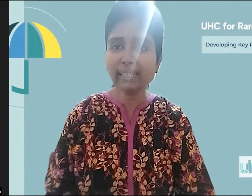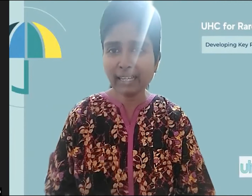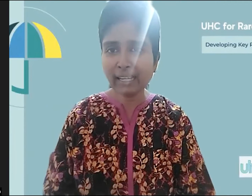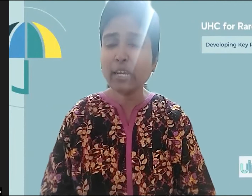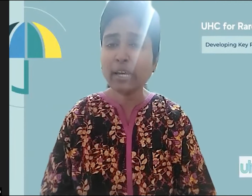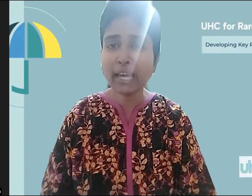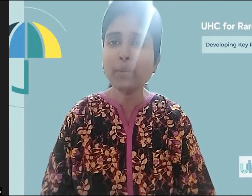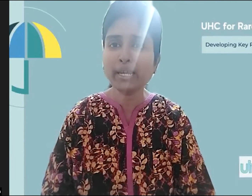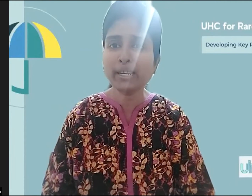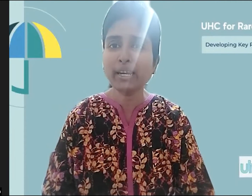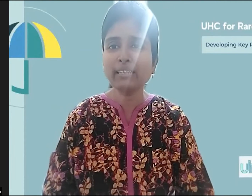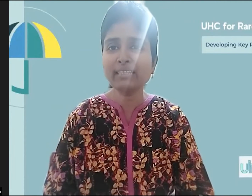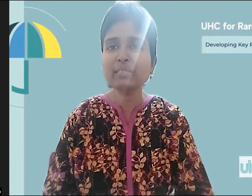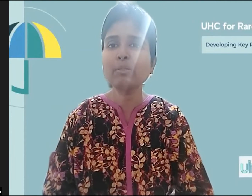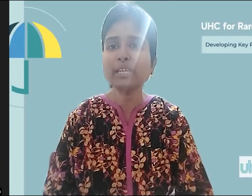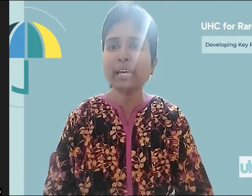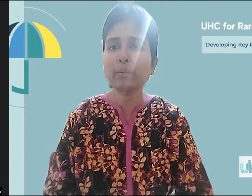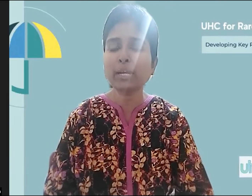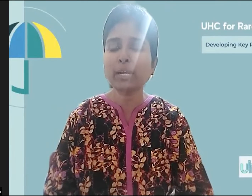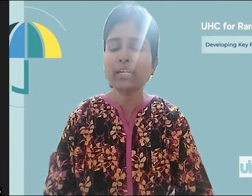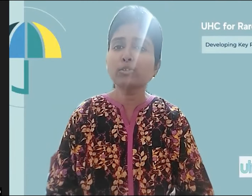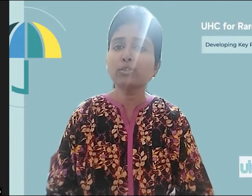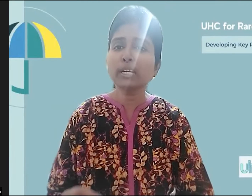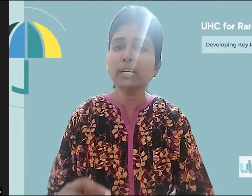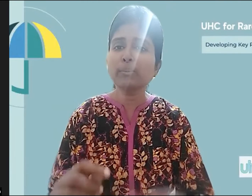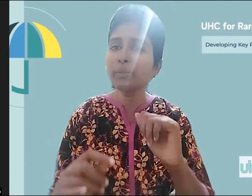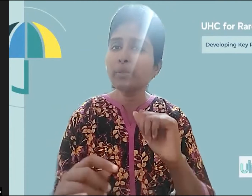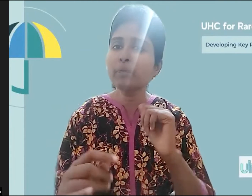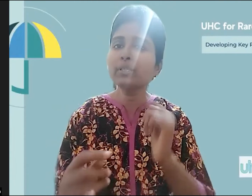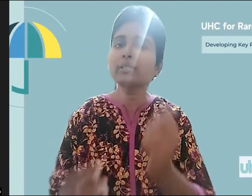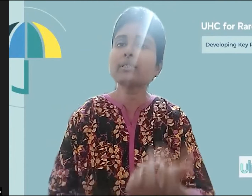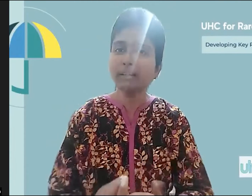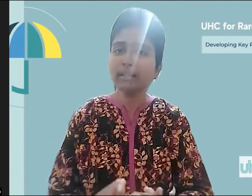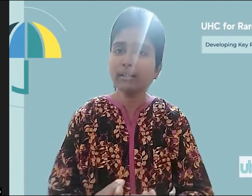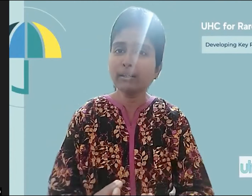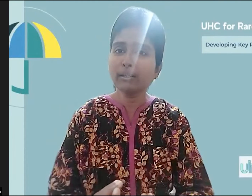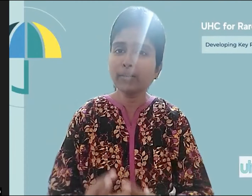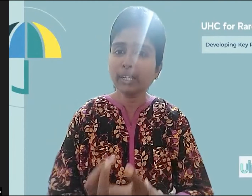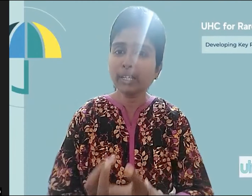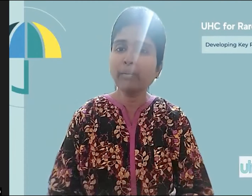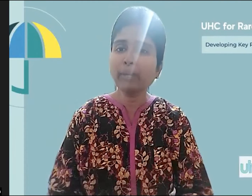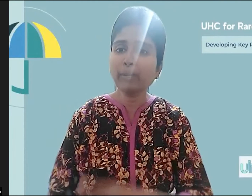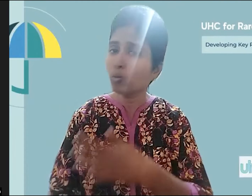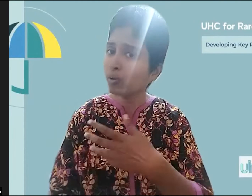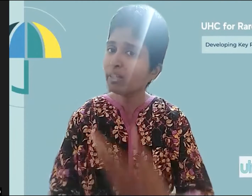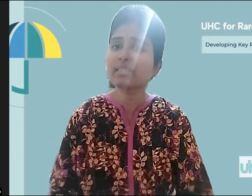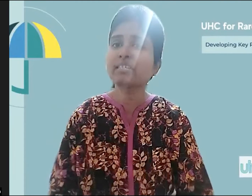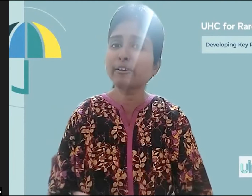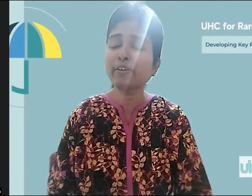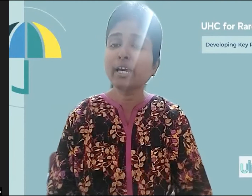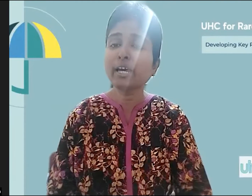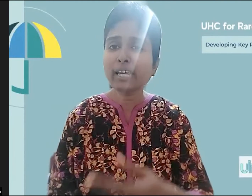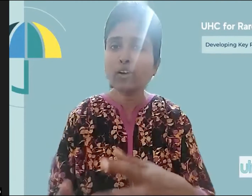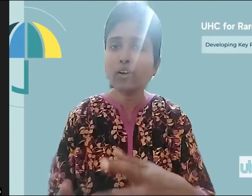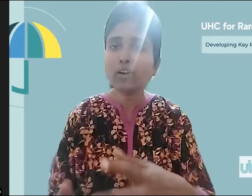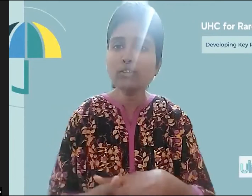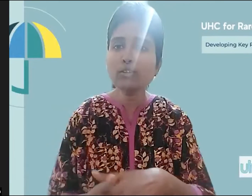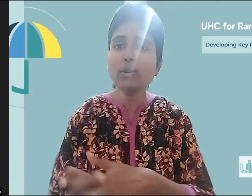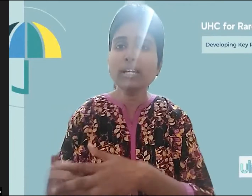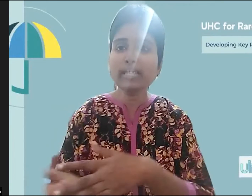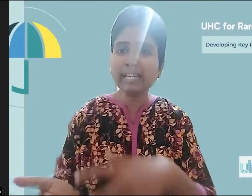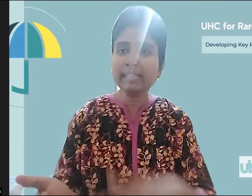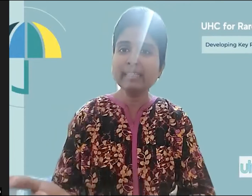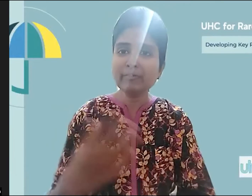the helpline, at the disability helpline, so that people with hearing impairment, whoever is deaf, can